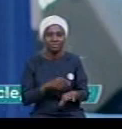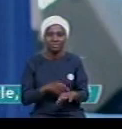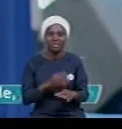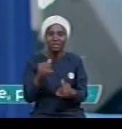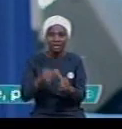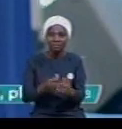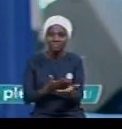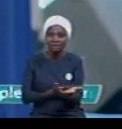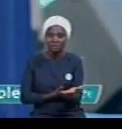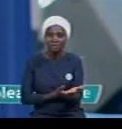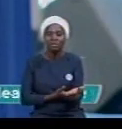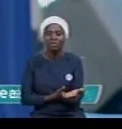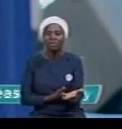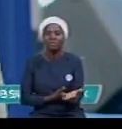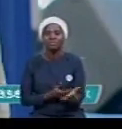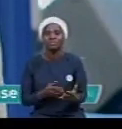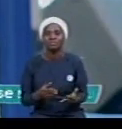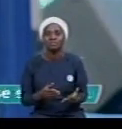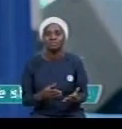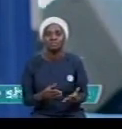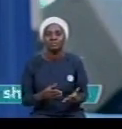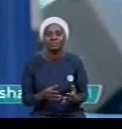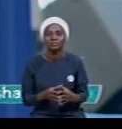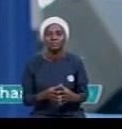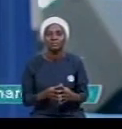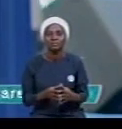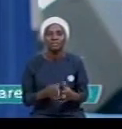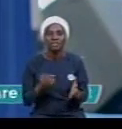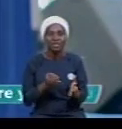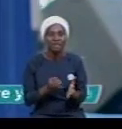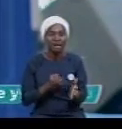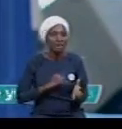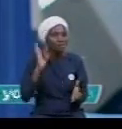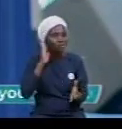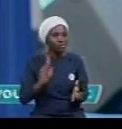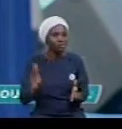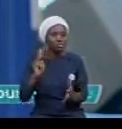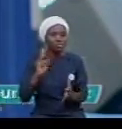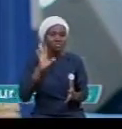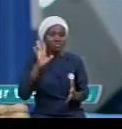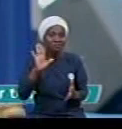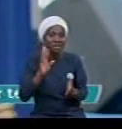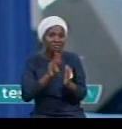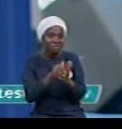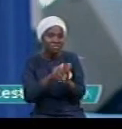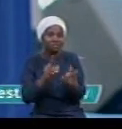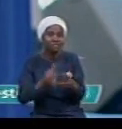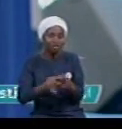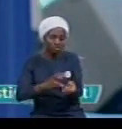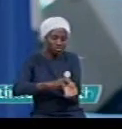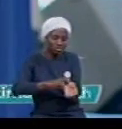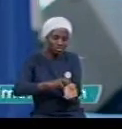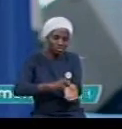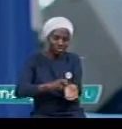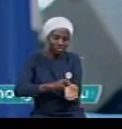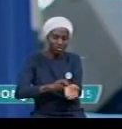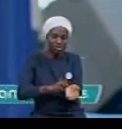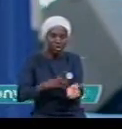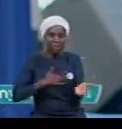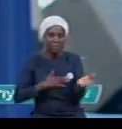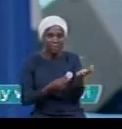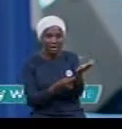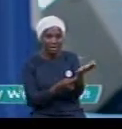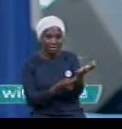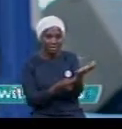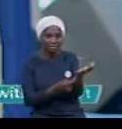I pass through. It will take 5 minutes to itch my skin. So, when this crusade, I've gone to different hospitals. They